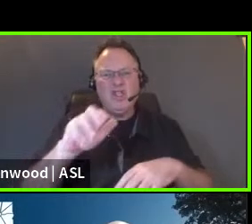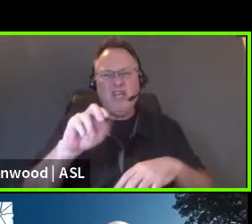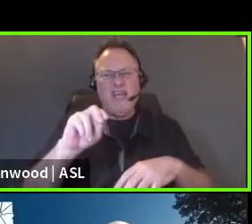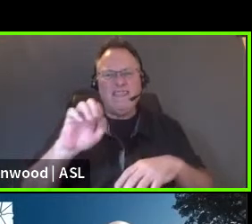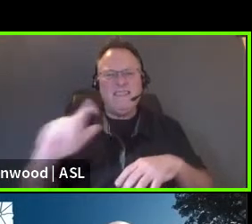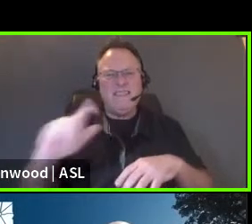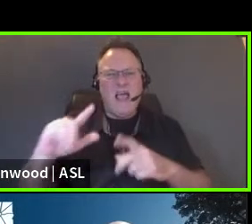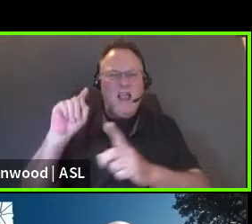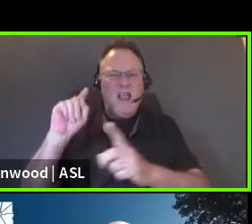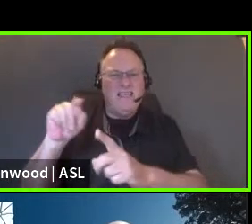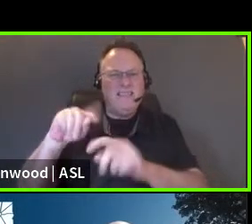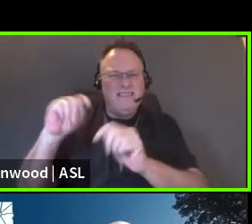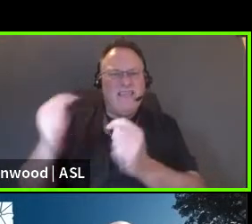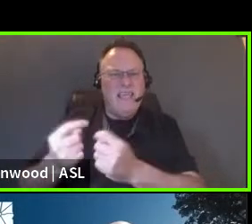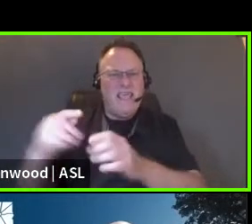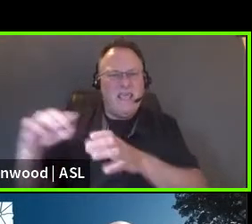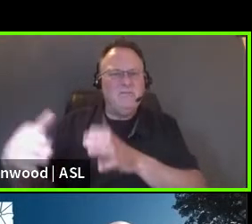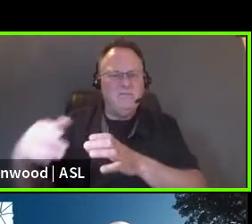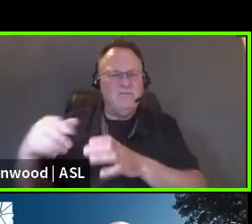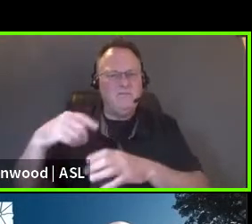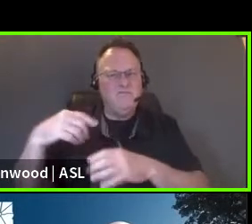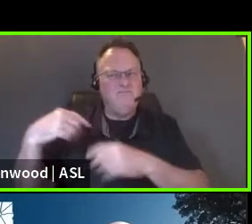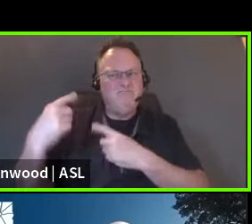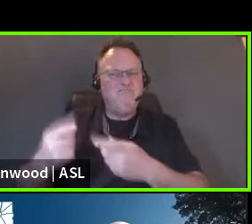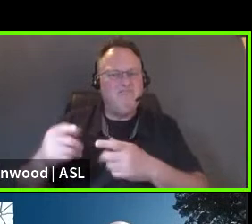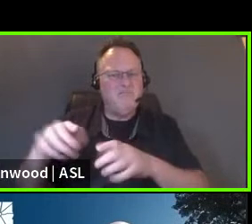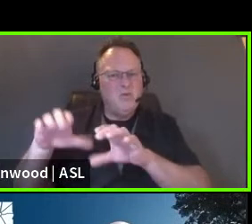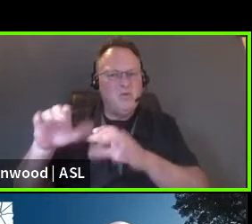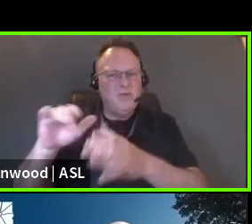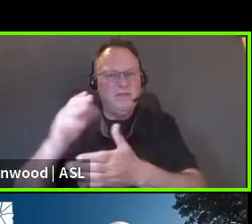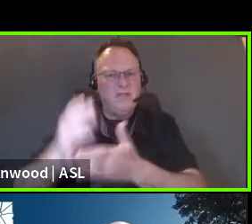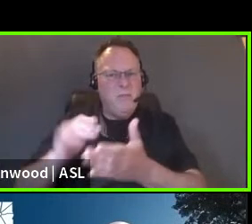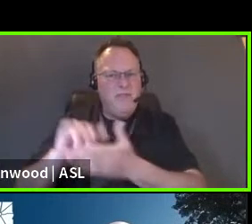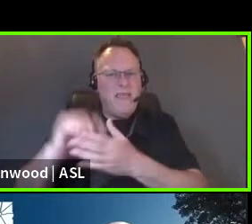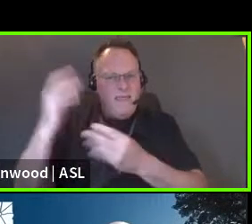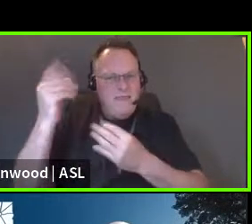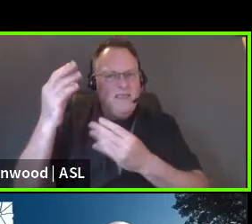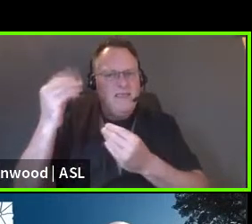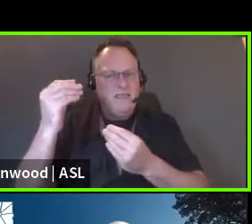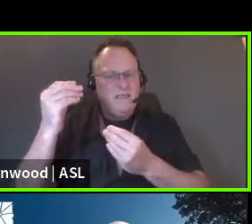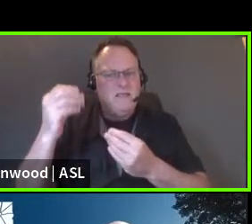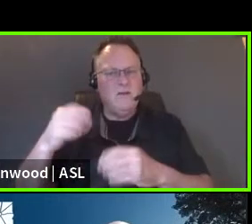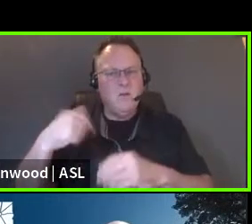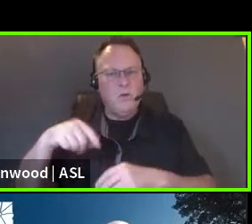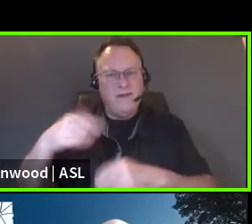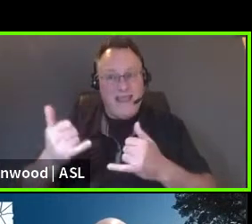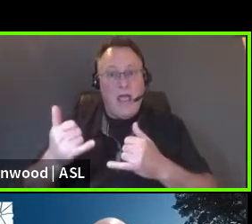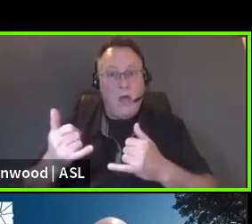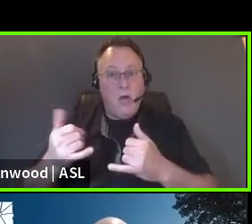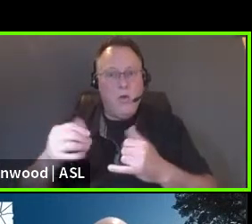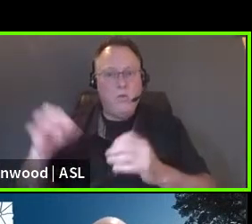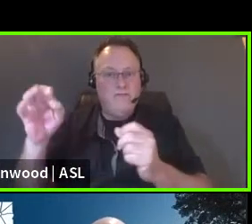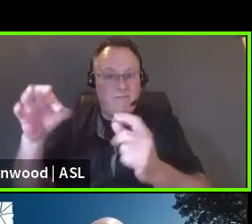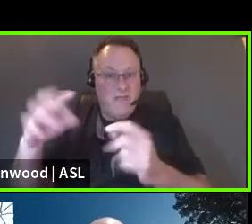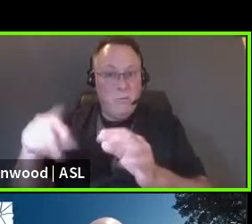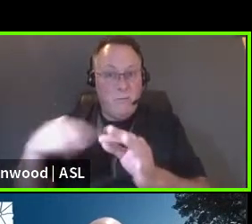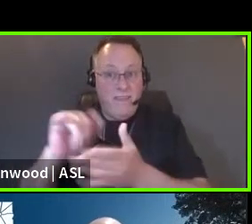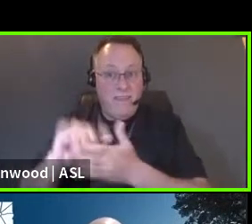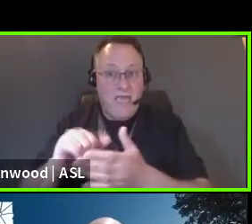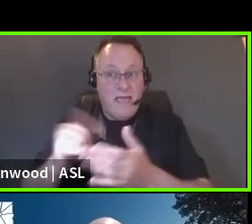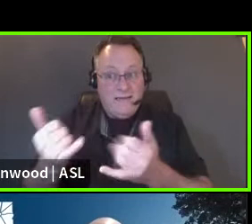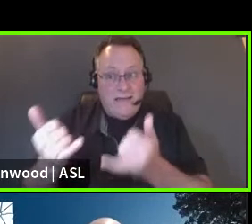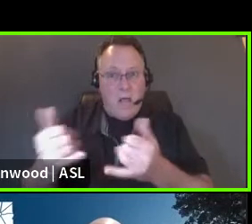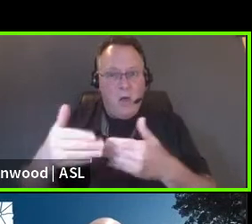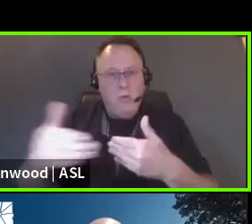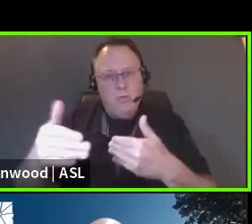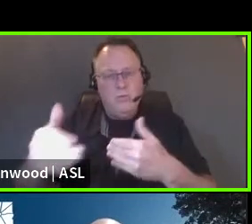his team has done some of that thinking. We're certainly at the input stage of that, so we haven't begun to digest it as